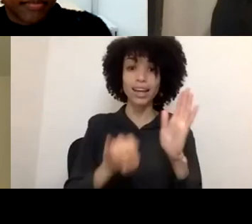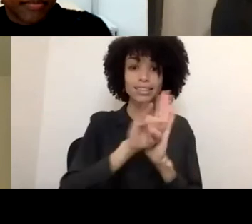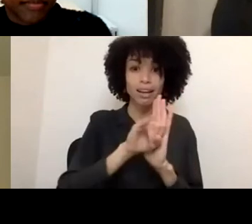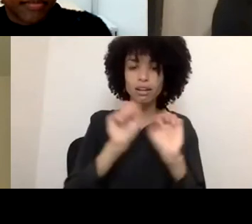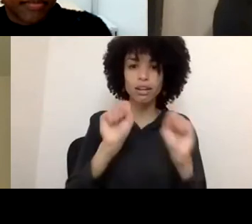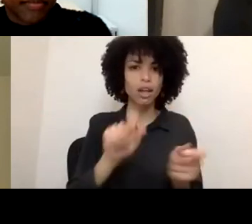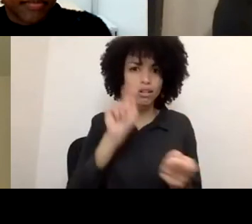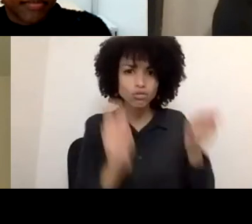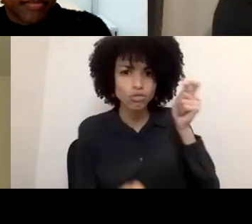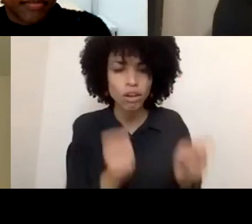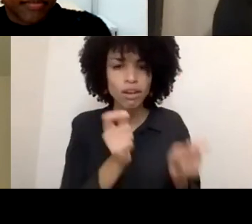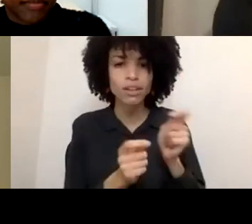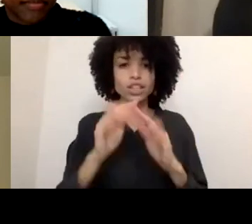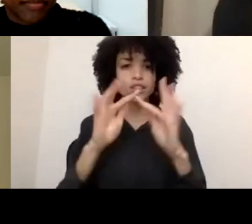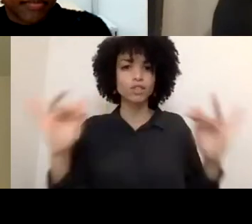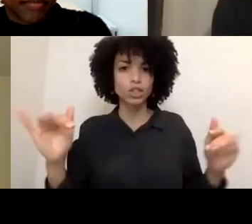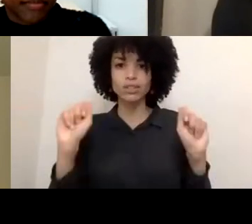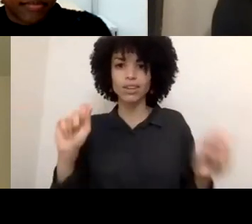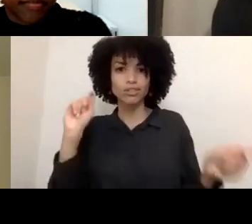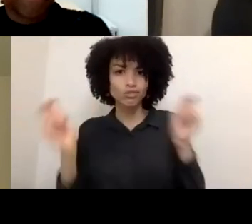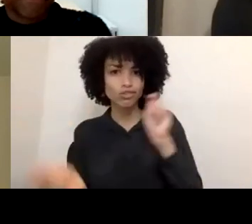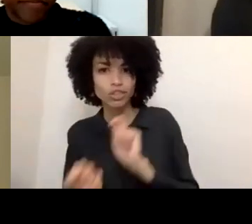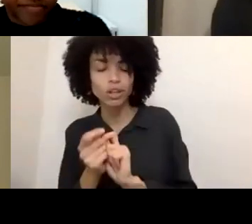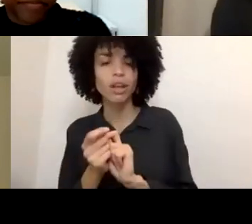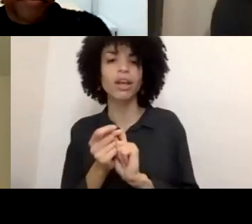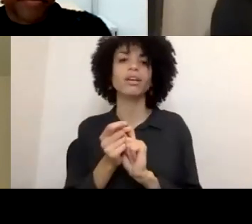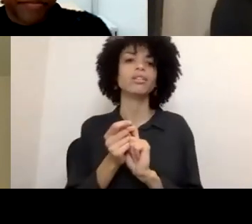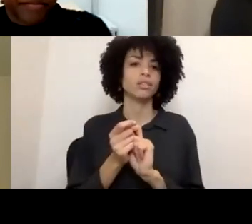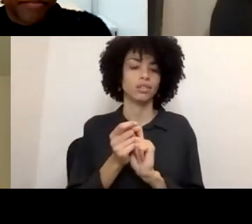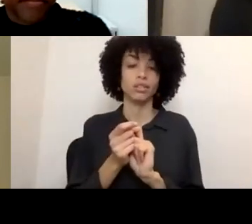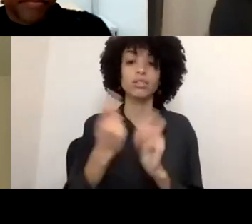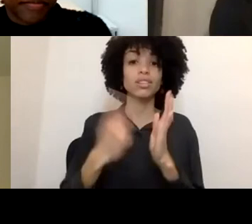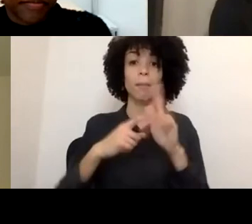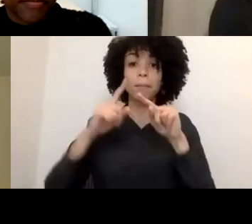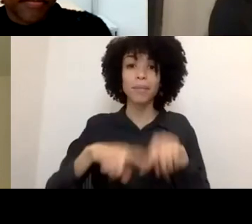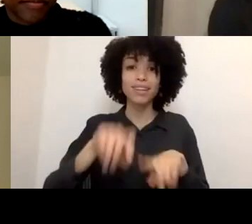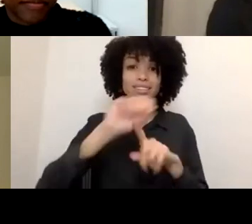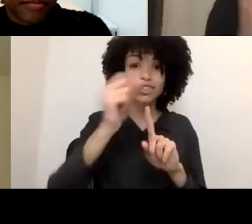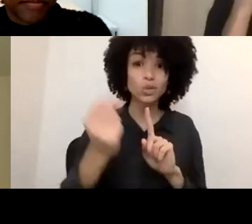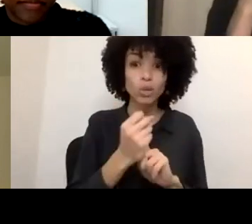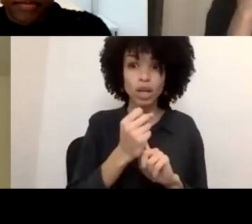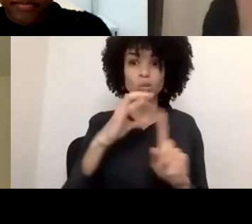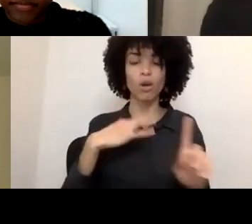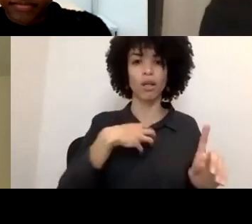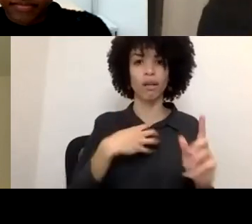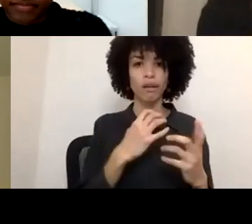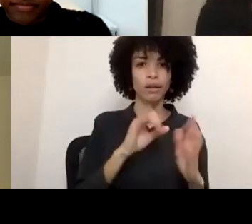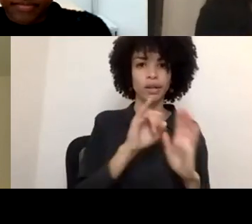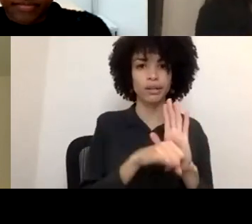be, or diversity can be situational. Identity can be situational as well. So that's sort of how I look